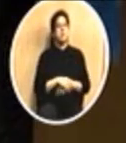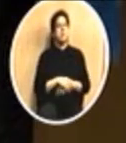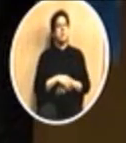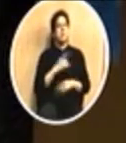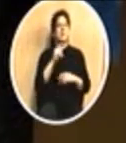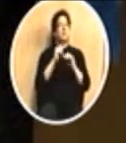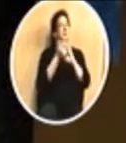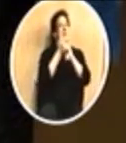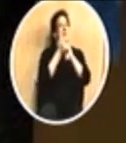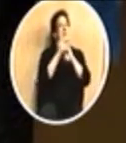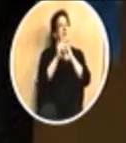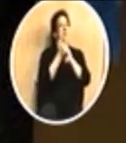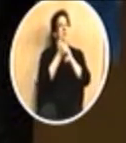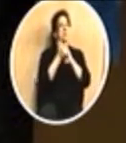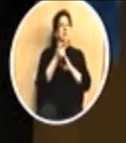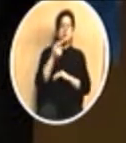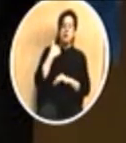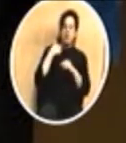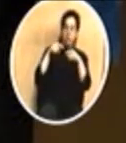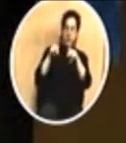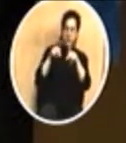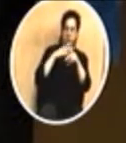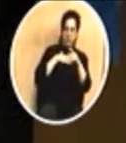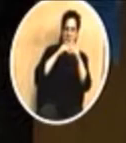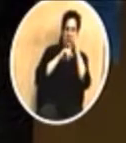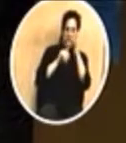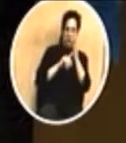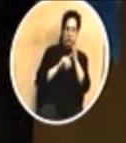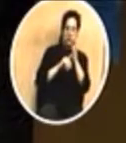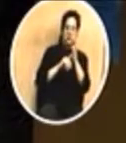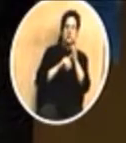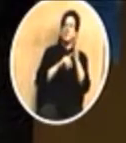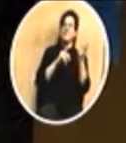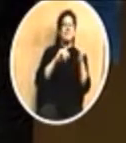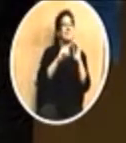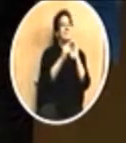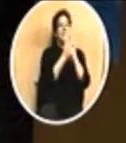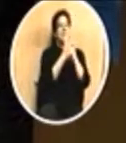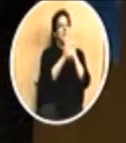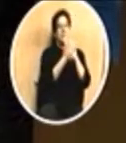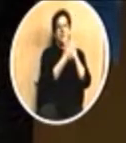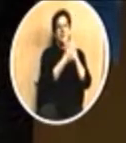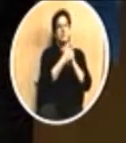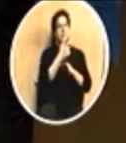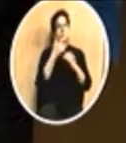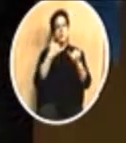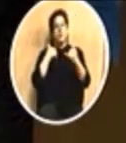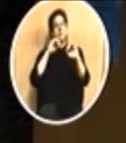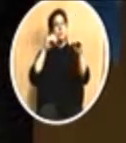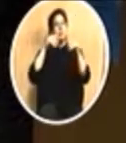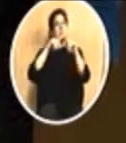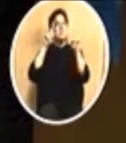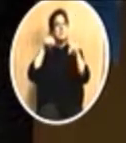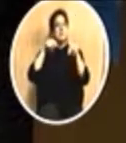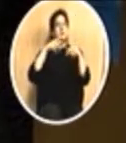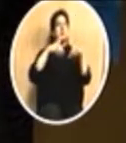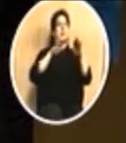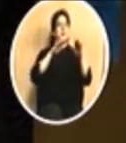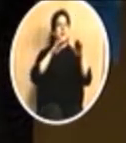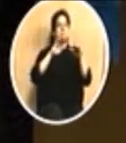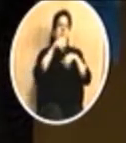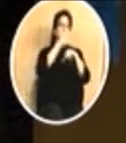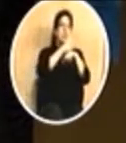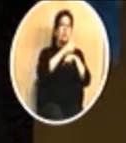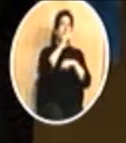It was illegal. Well, they have a permit, so please check into it. That's I all have, I'm asking. And it was illegal. Right now they have no sign, and at least let them put back their old